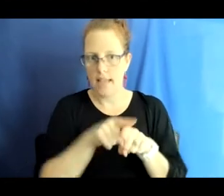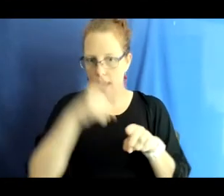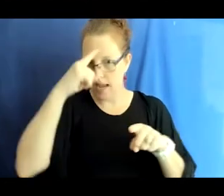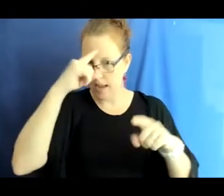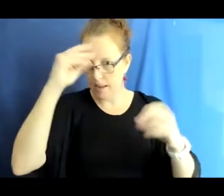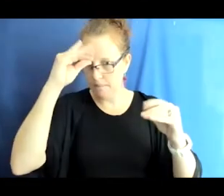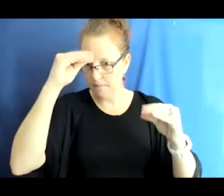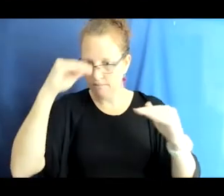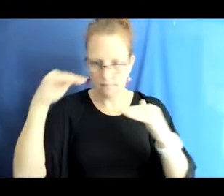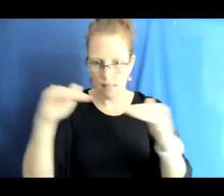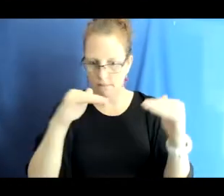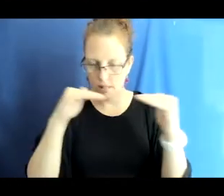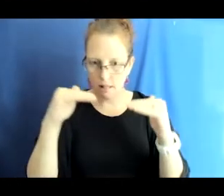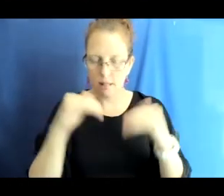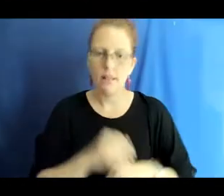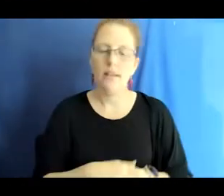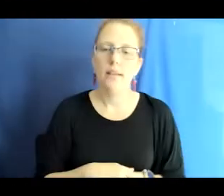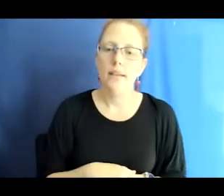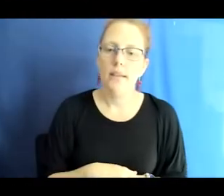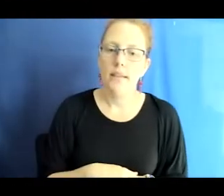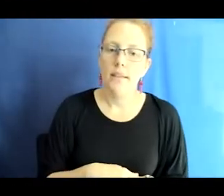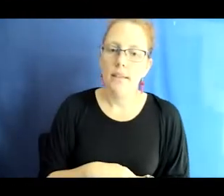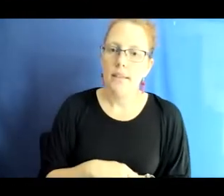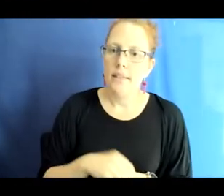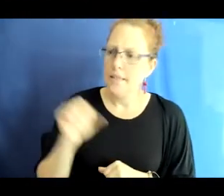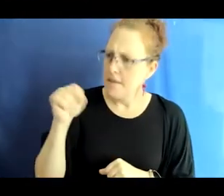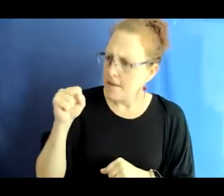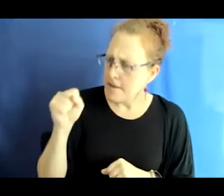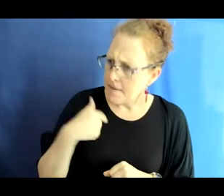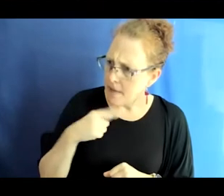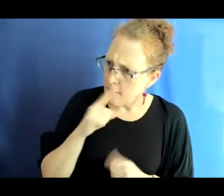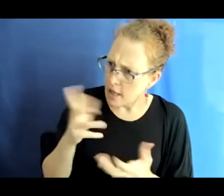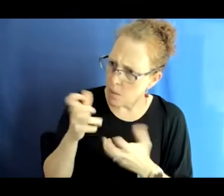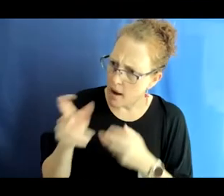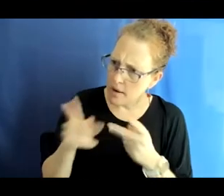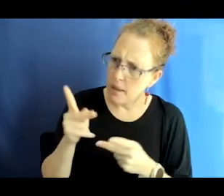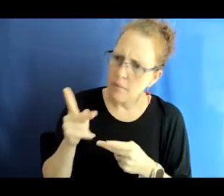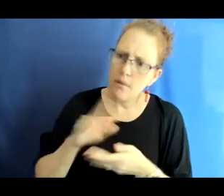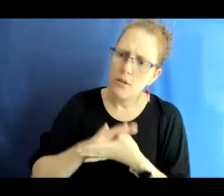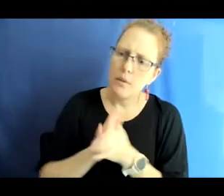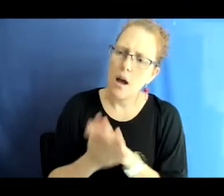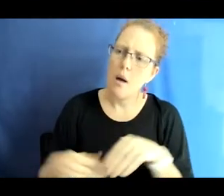also, and I was always hoping that I could draw people more into my story, and that I wouldn't